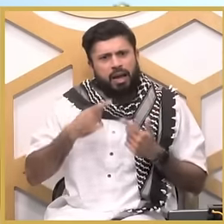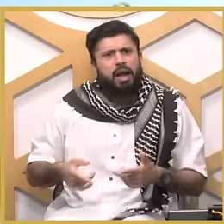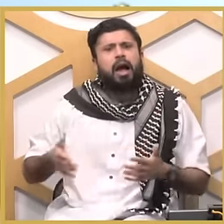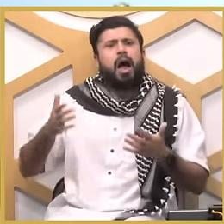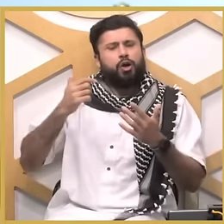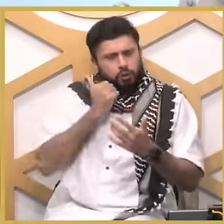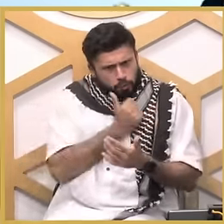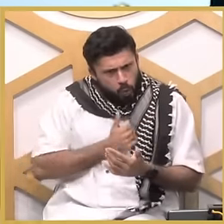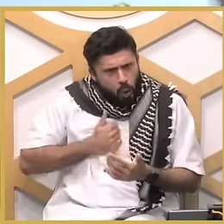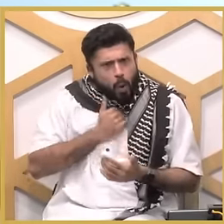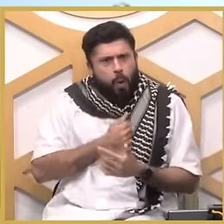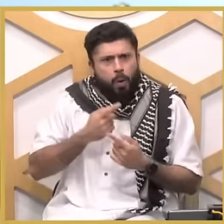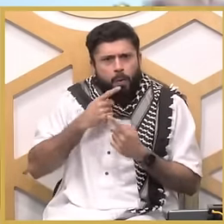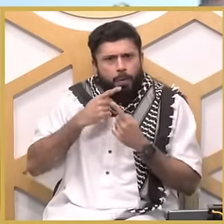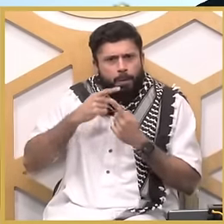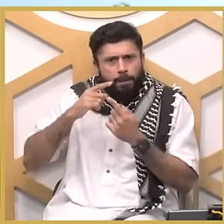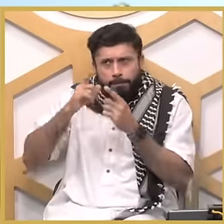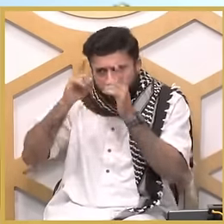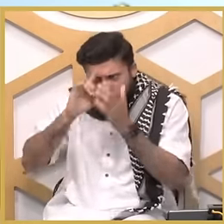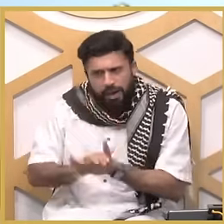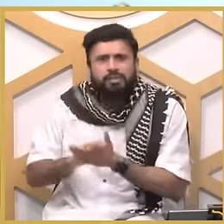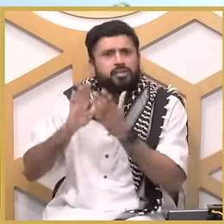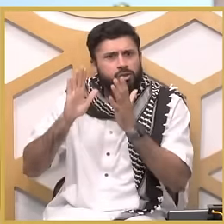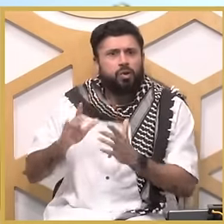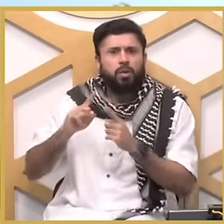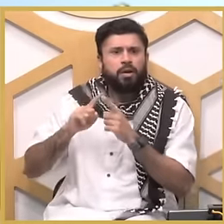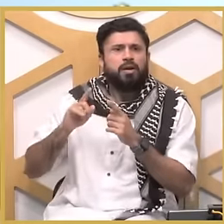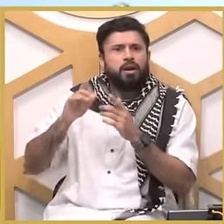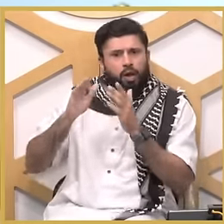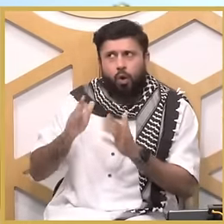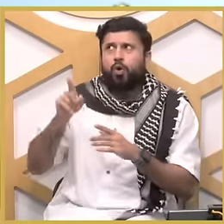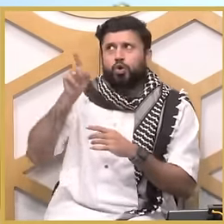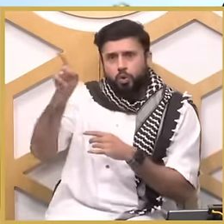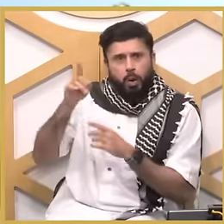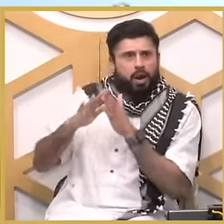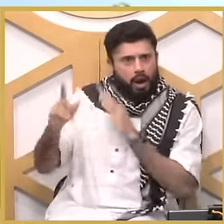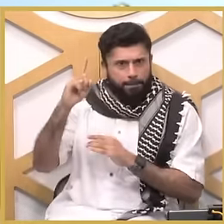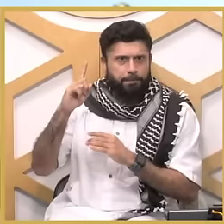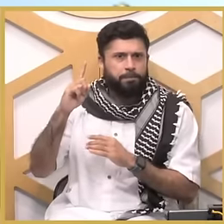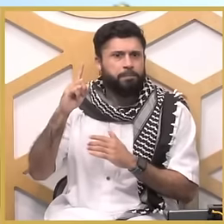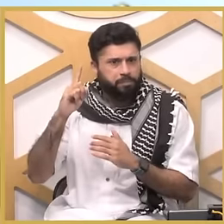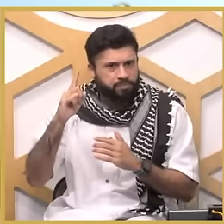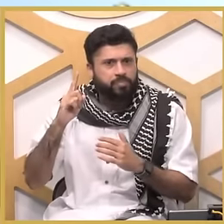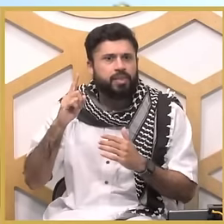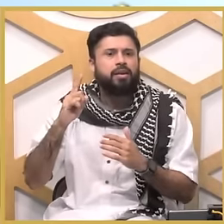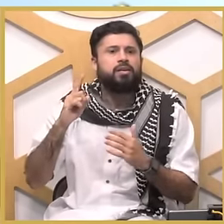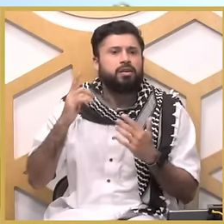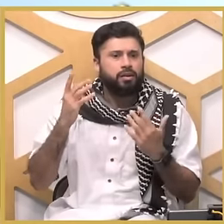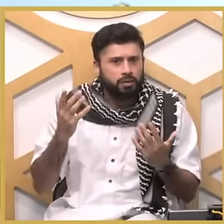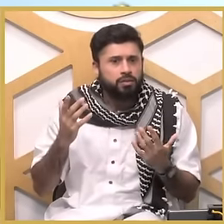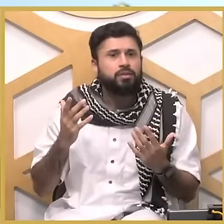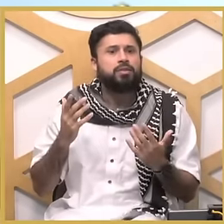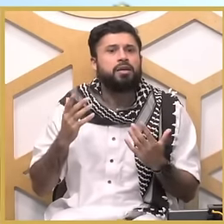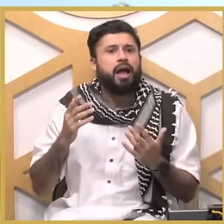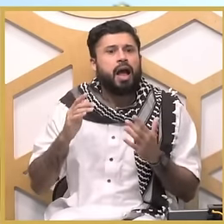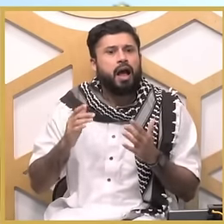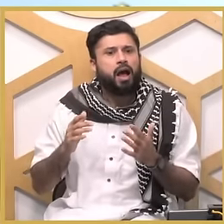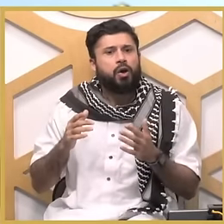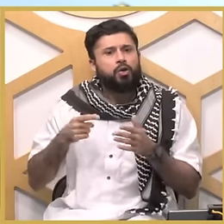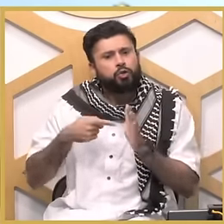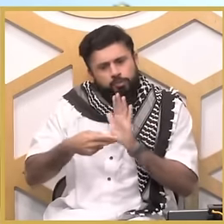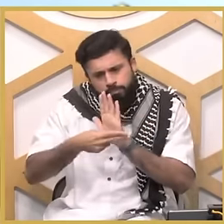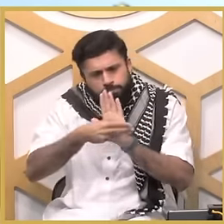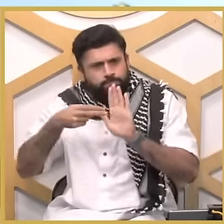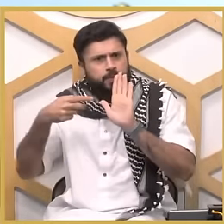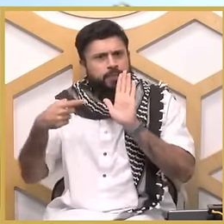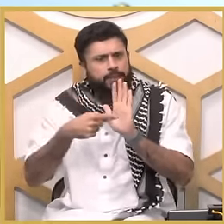You aspire to be a believer, you aspire to be a muhsin, to be a person of ihsan, and call yourself by that in the aspirational sense, not